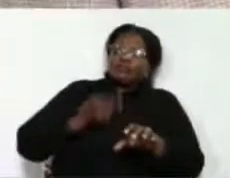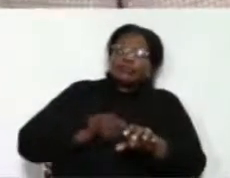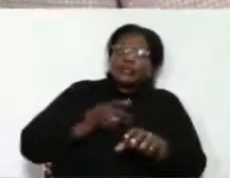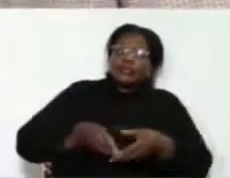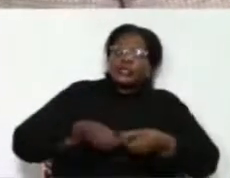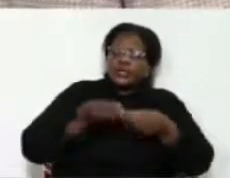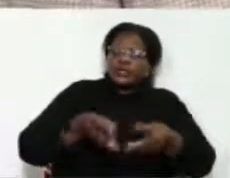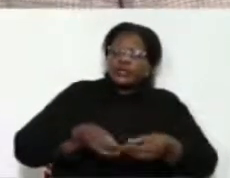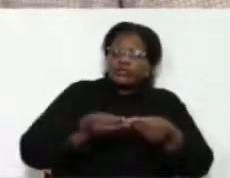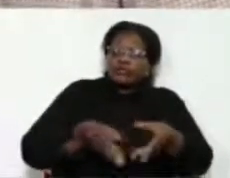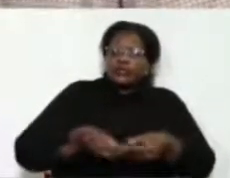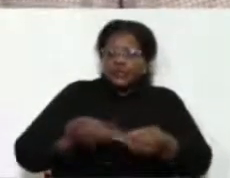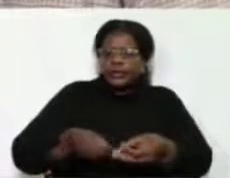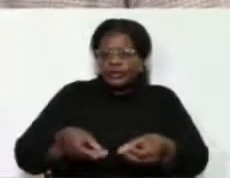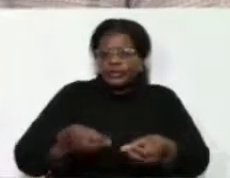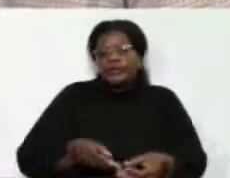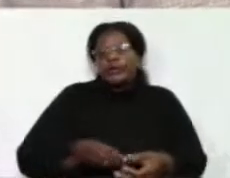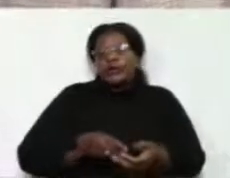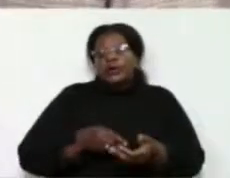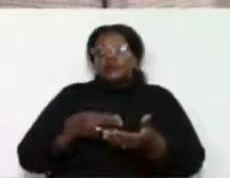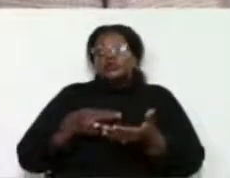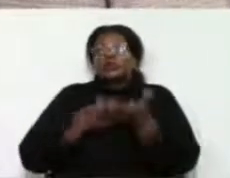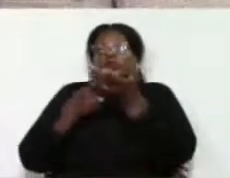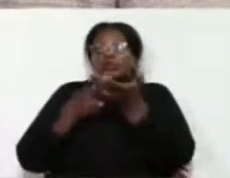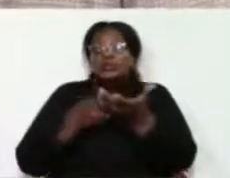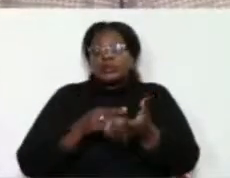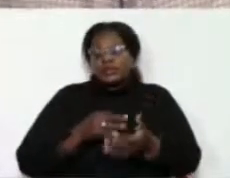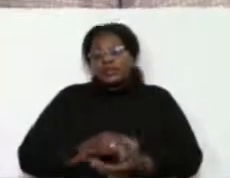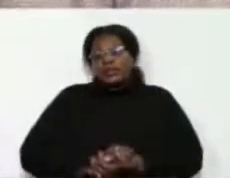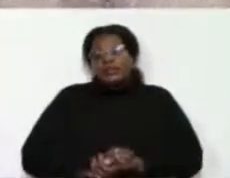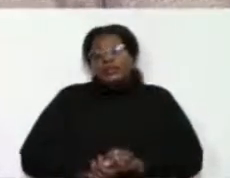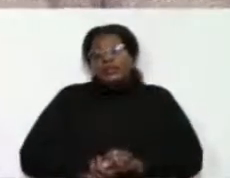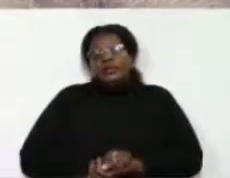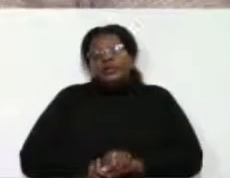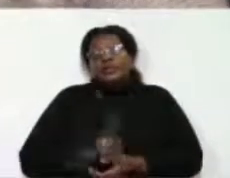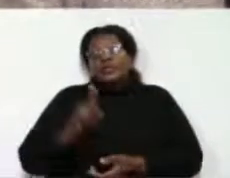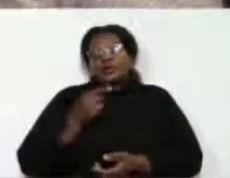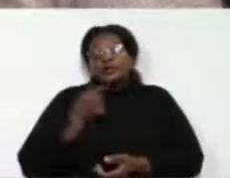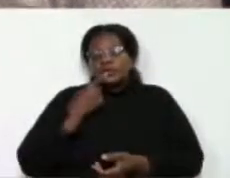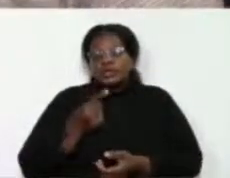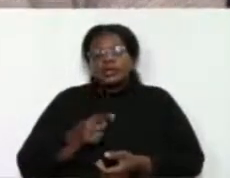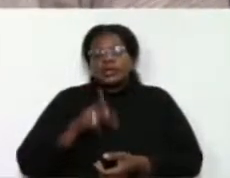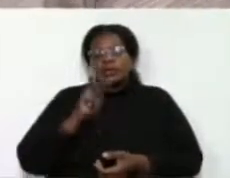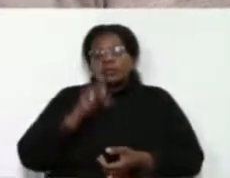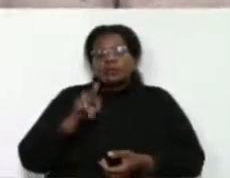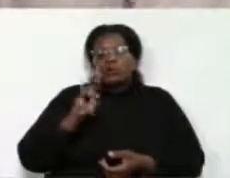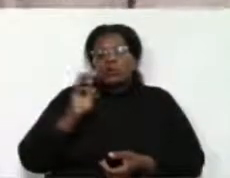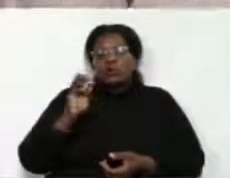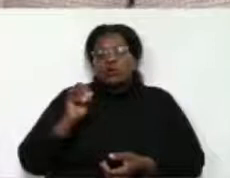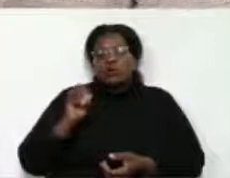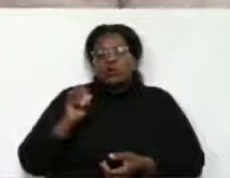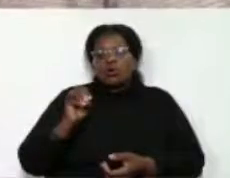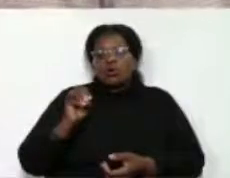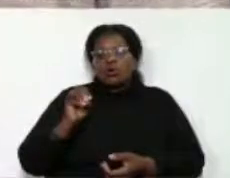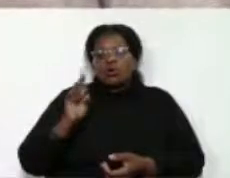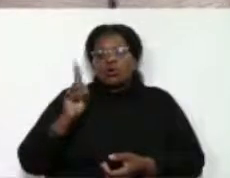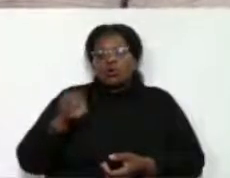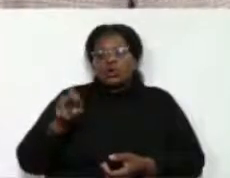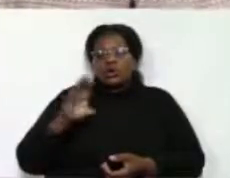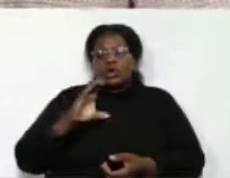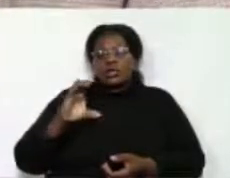local supplier, something to market. That's a product partner. Okay. So I don't know if I had any other examples. I put mechanic